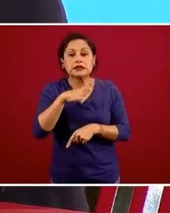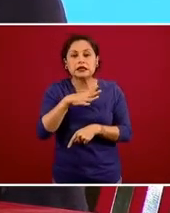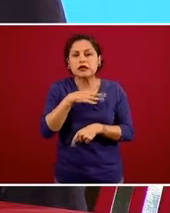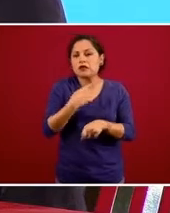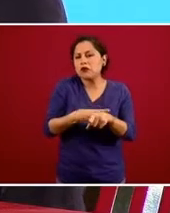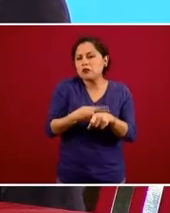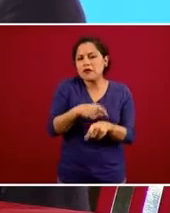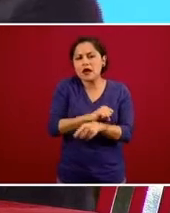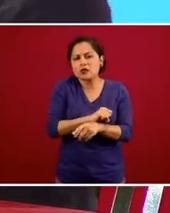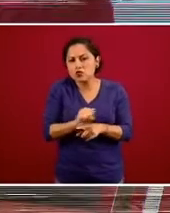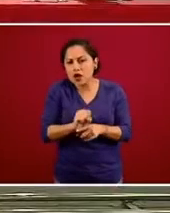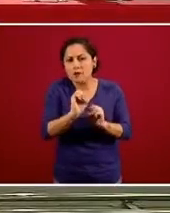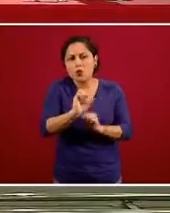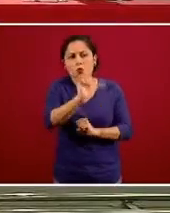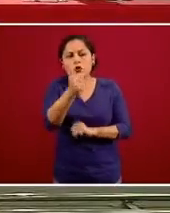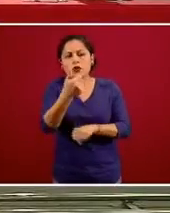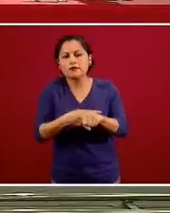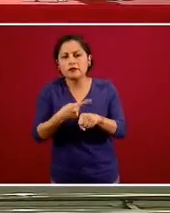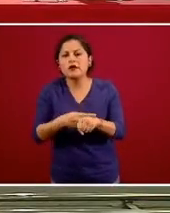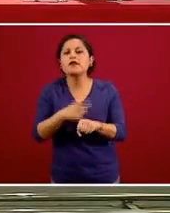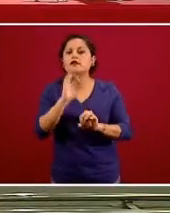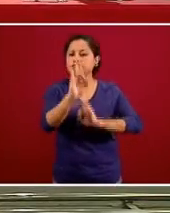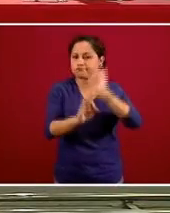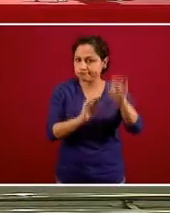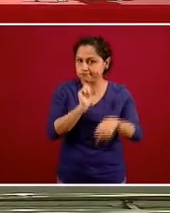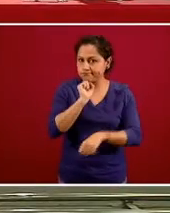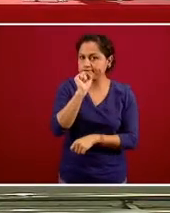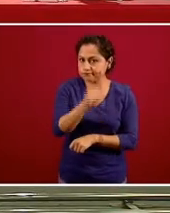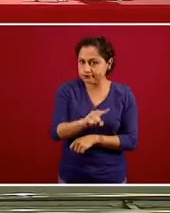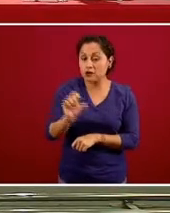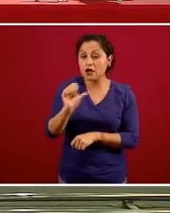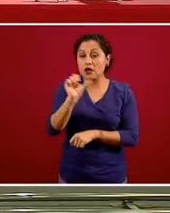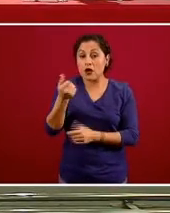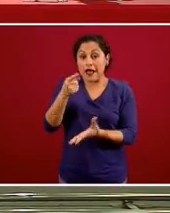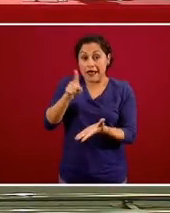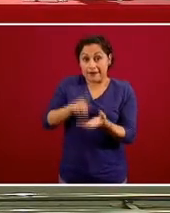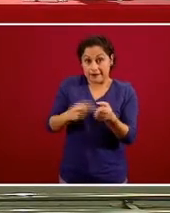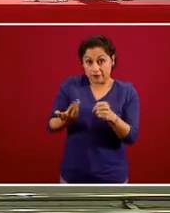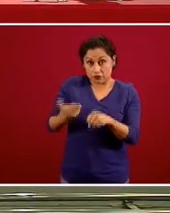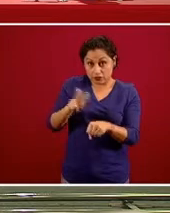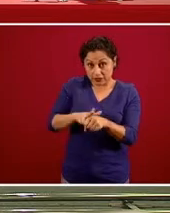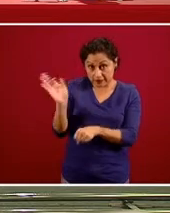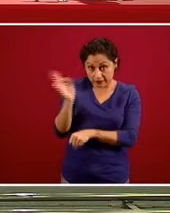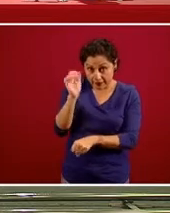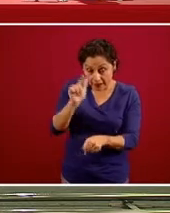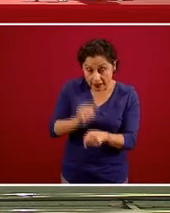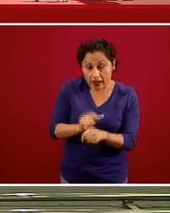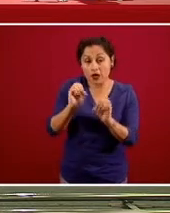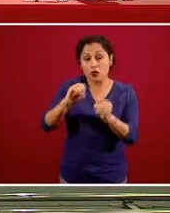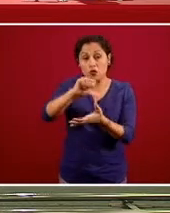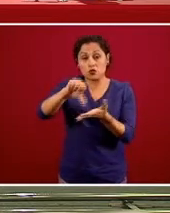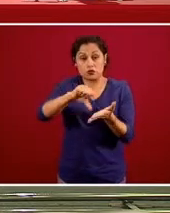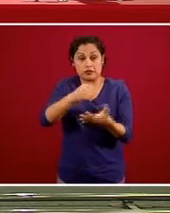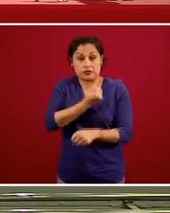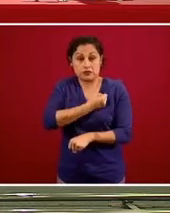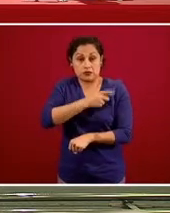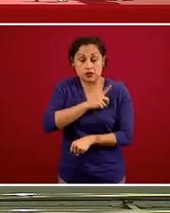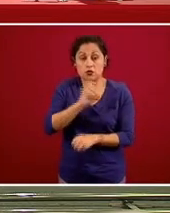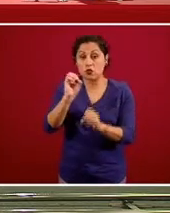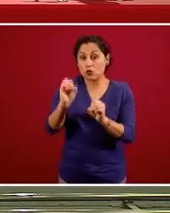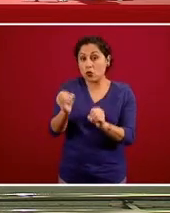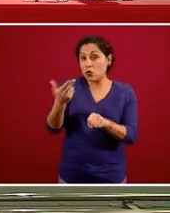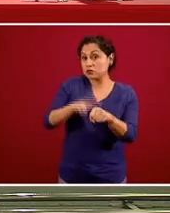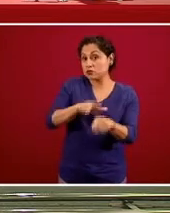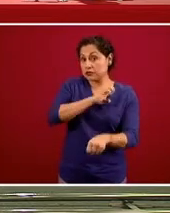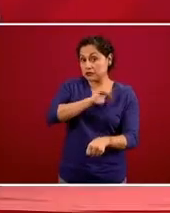wanna we wanna organize in a way so we can provide treatment for each patient. So there are no